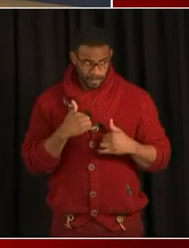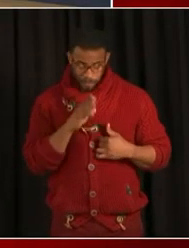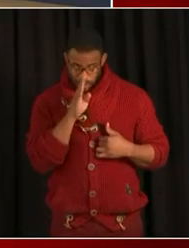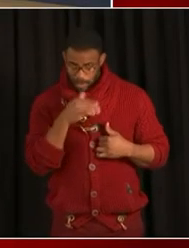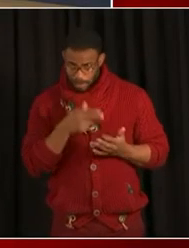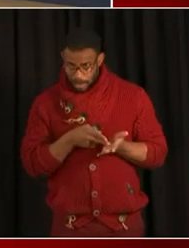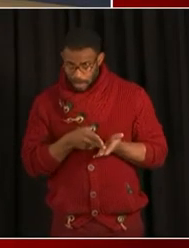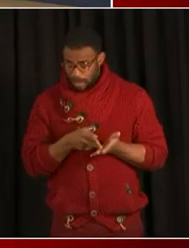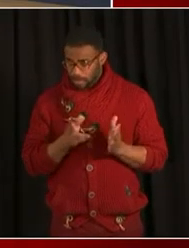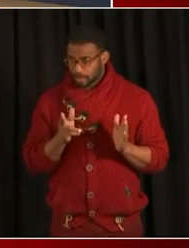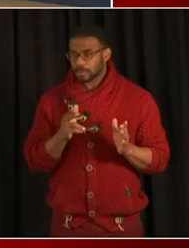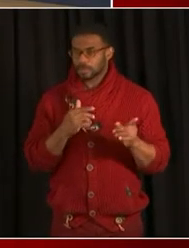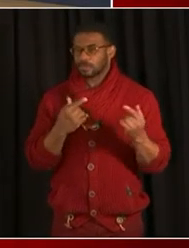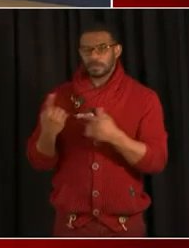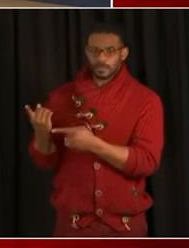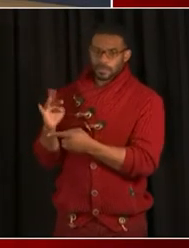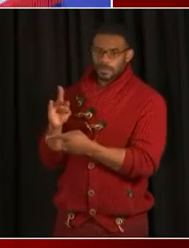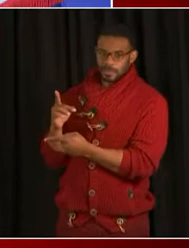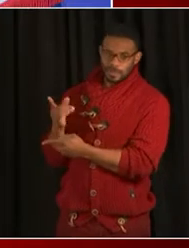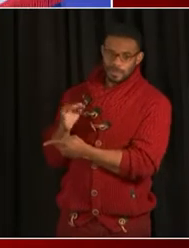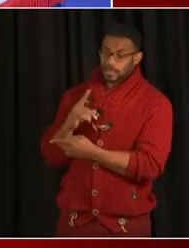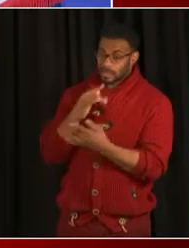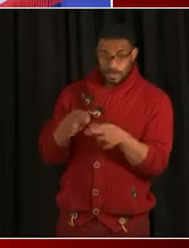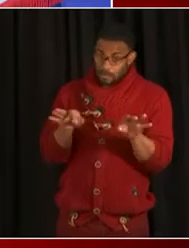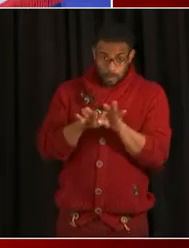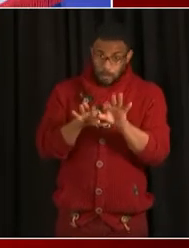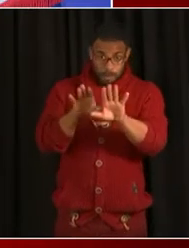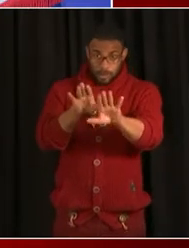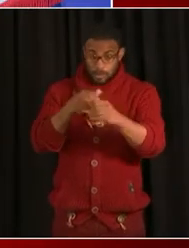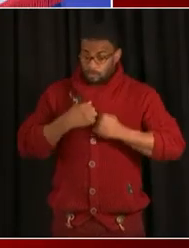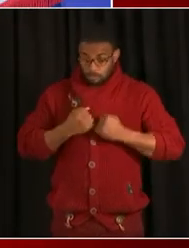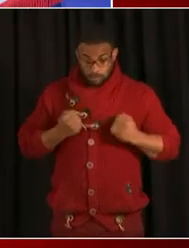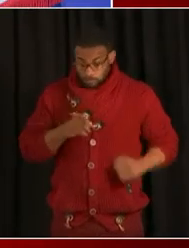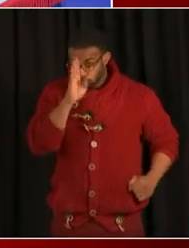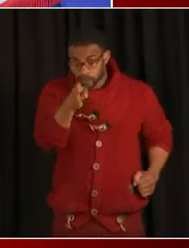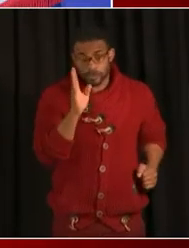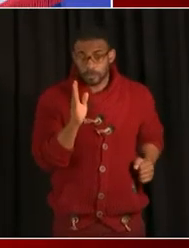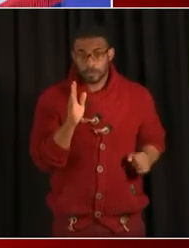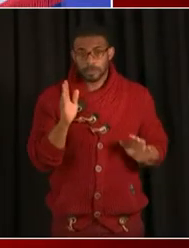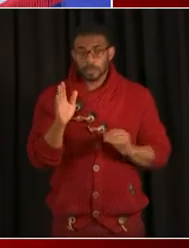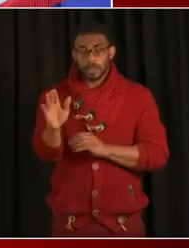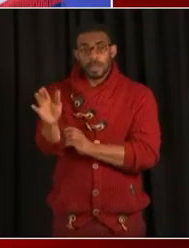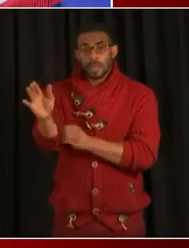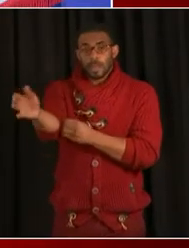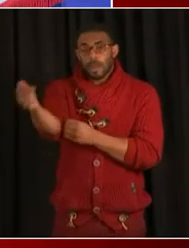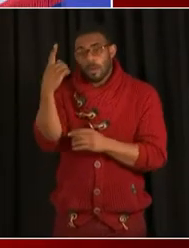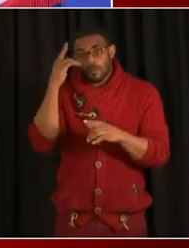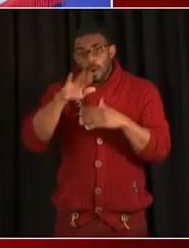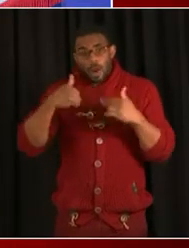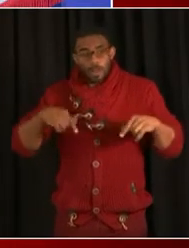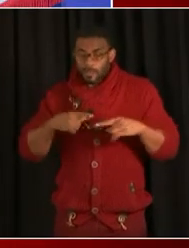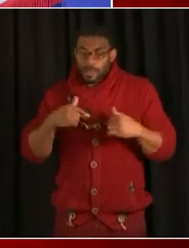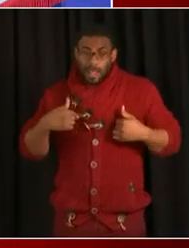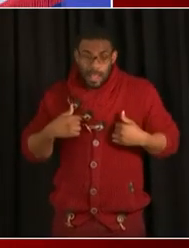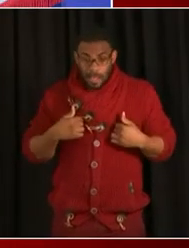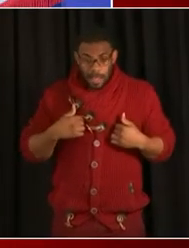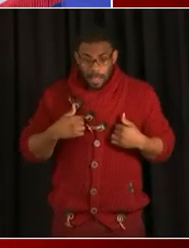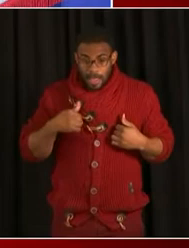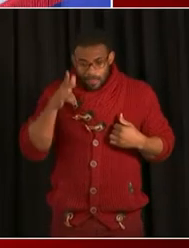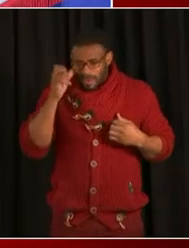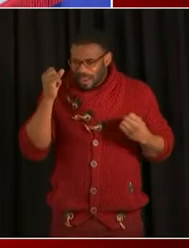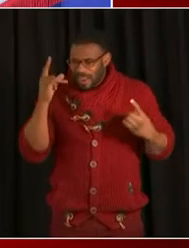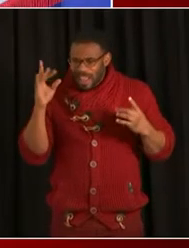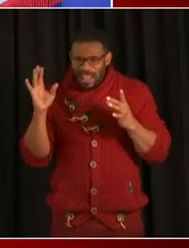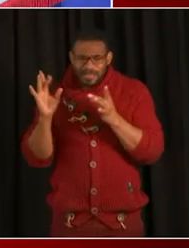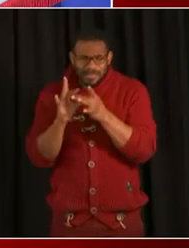Can I be honest? And he did. And it's important that you are, because I think for all of us, I've heard all sorts of